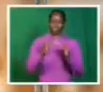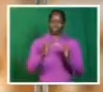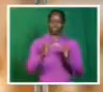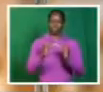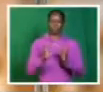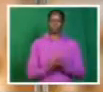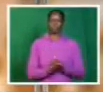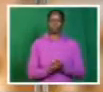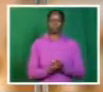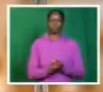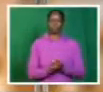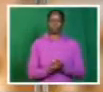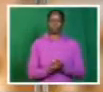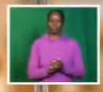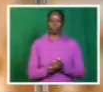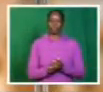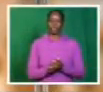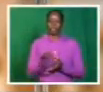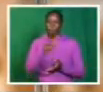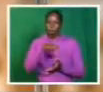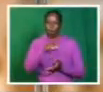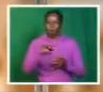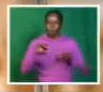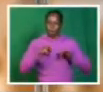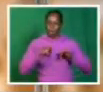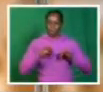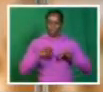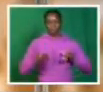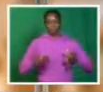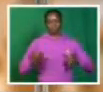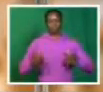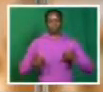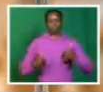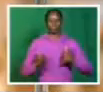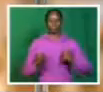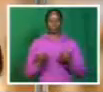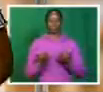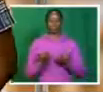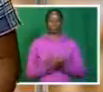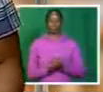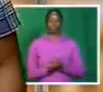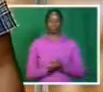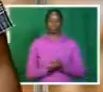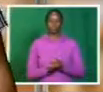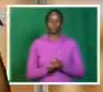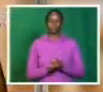hope learners at home, you are ready to enjoy this lesson with me today.